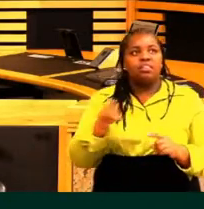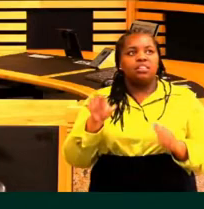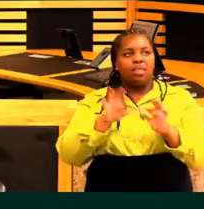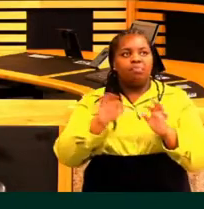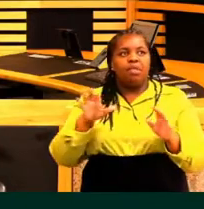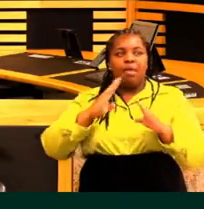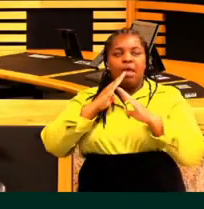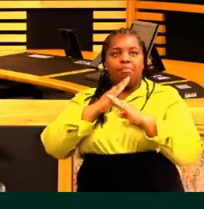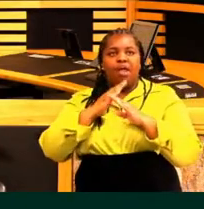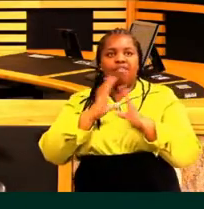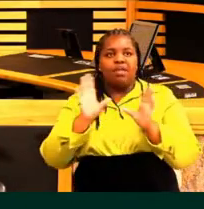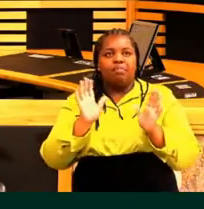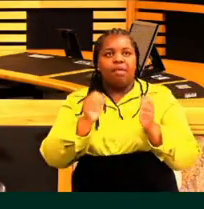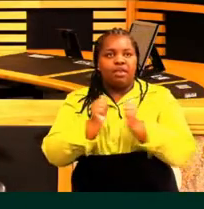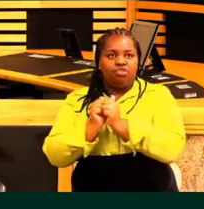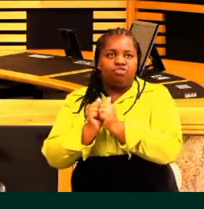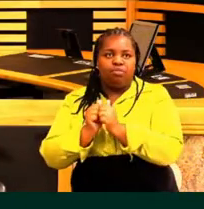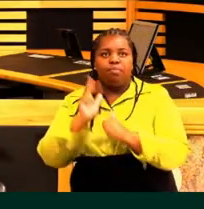private Partnerships